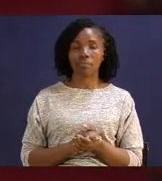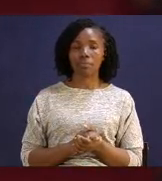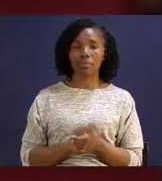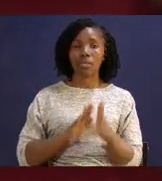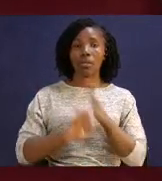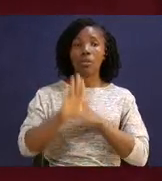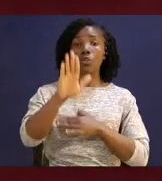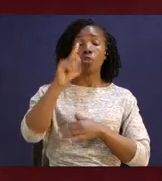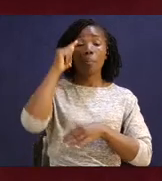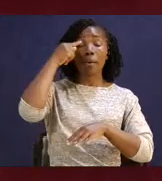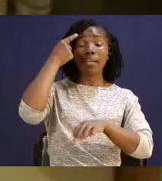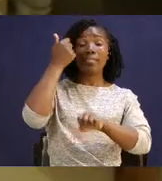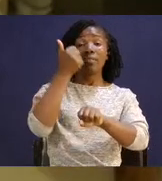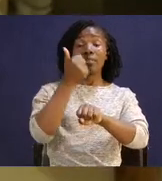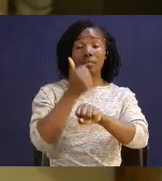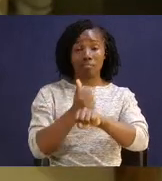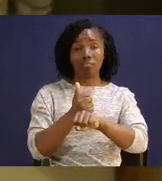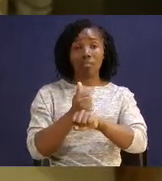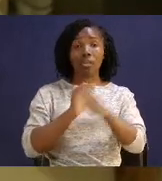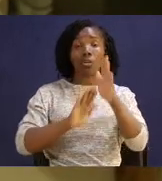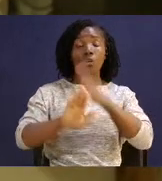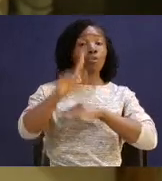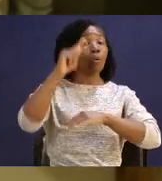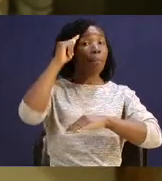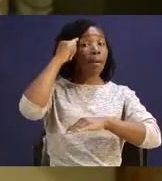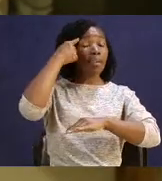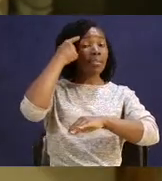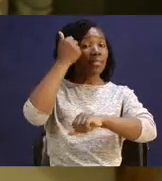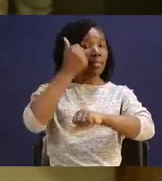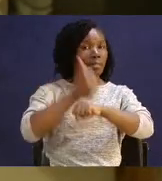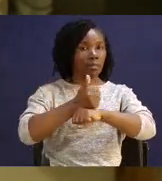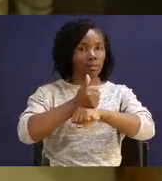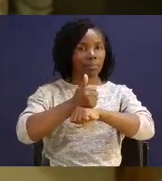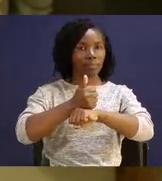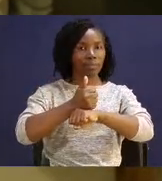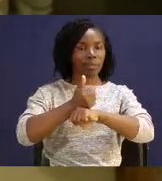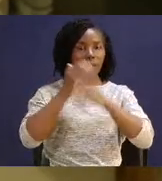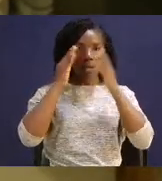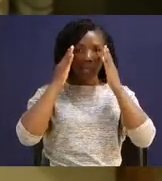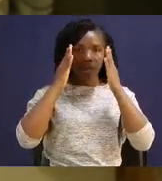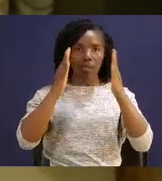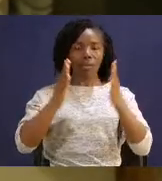your mindset. Your mindset. Hello?